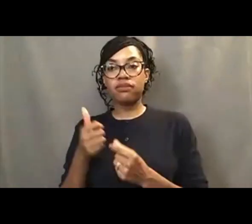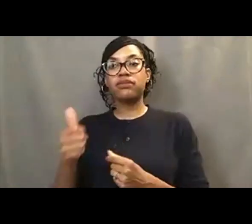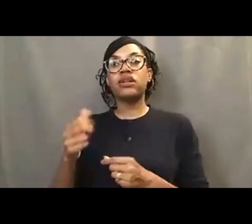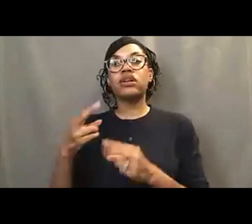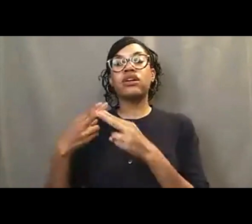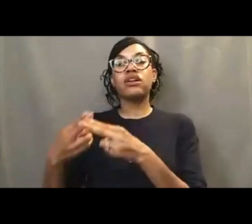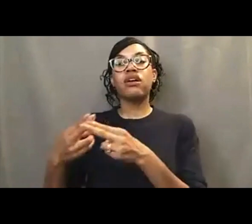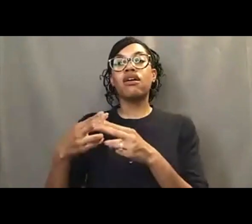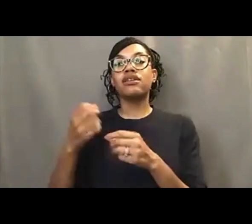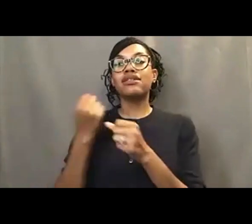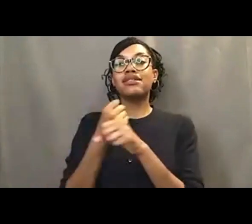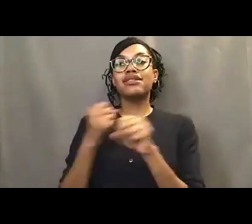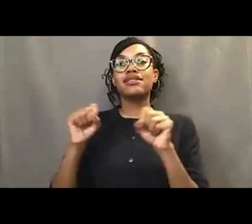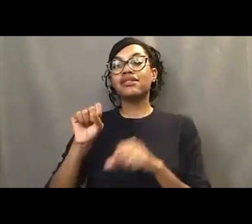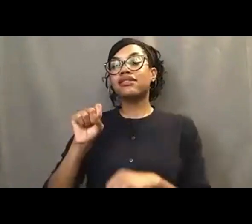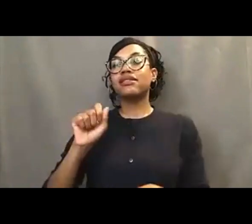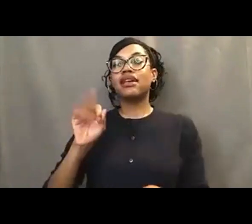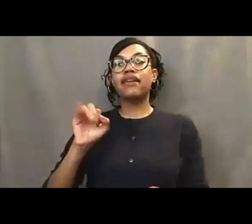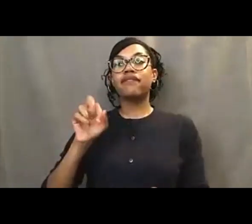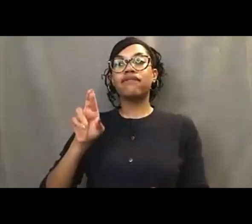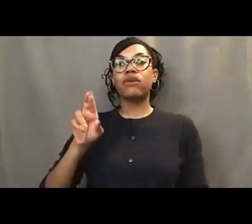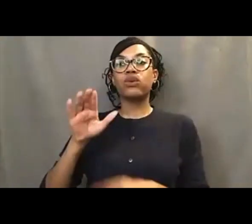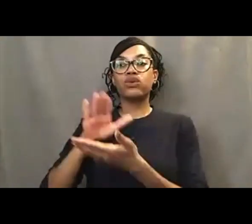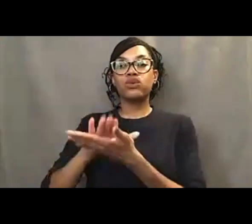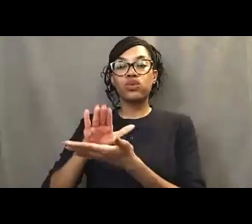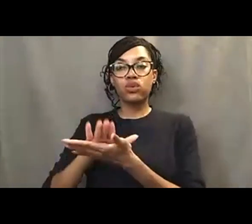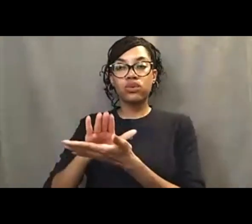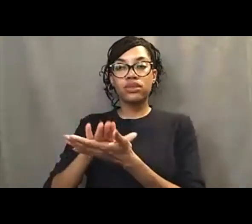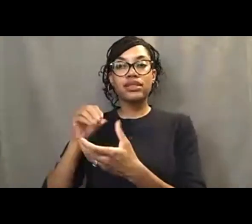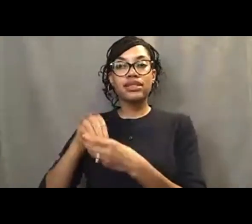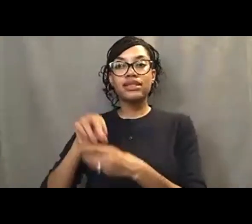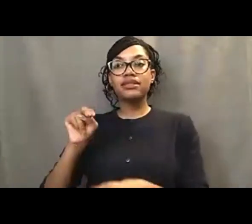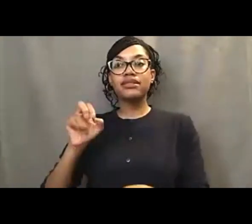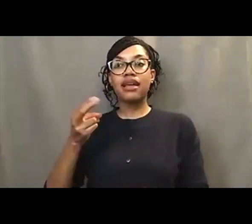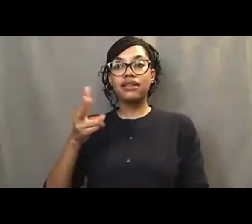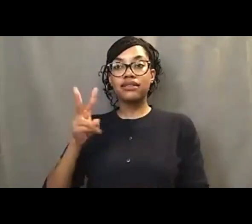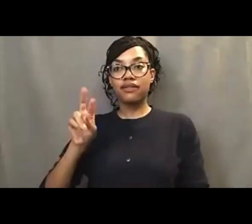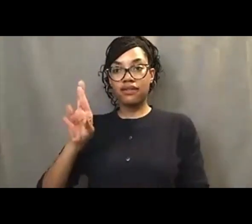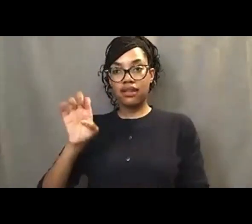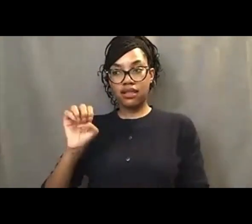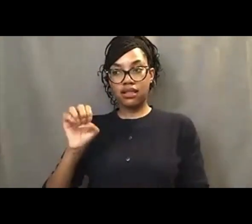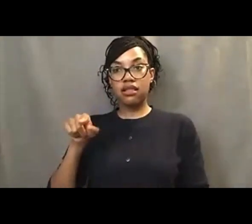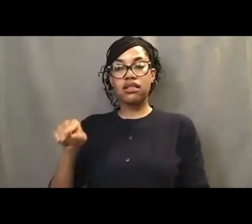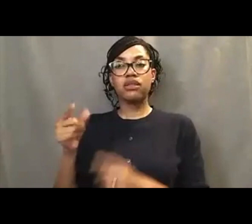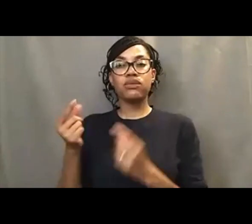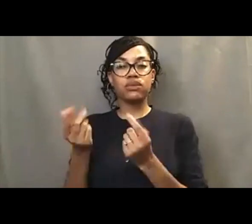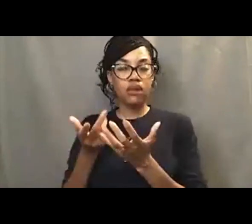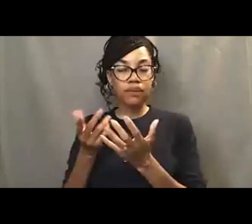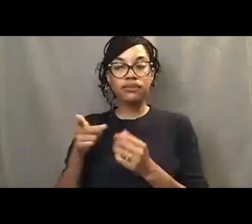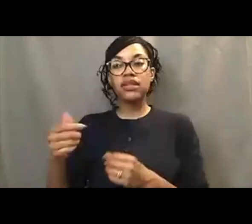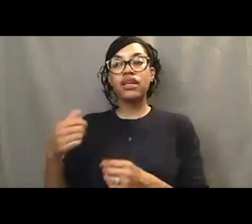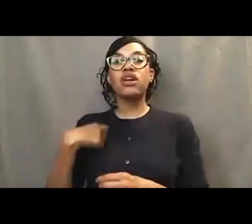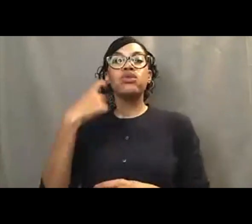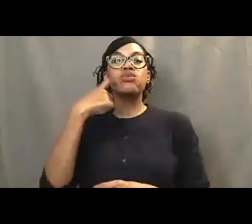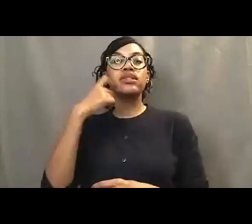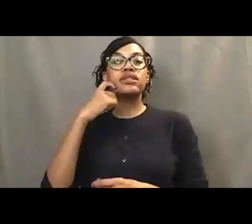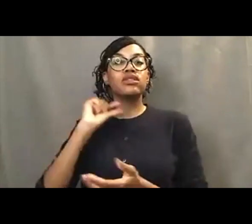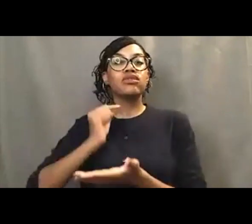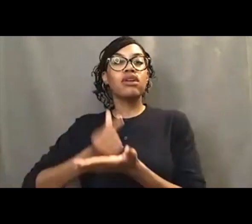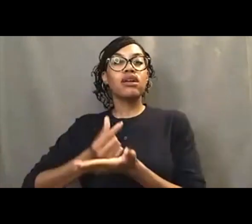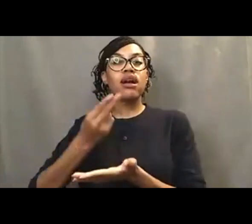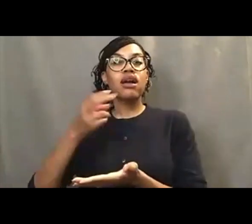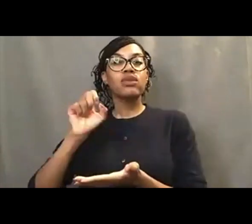up of current and recently graduated high school students who are concerned about issues of policing